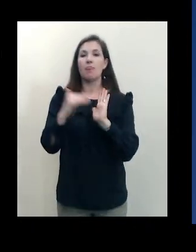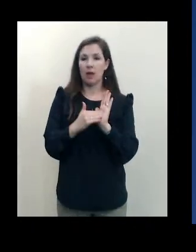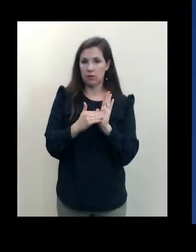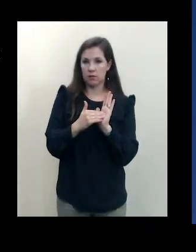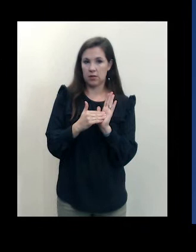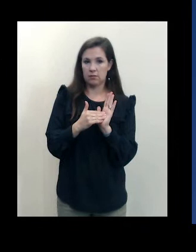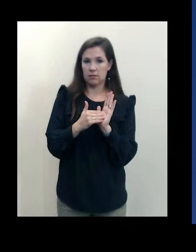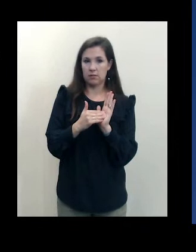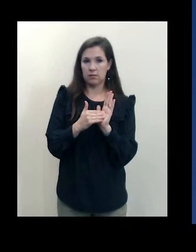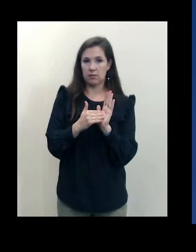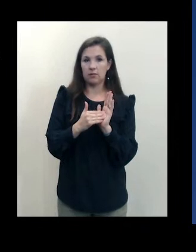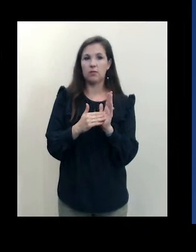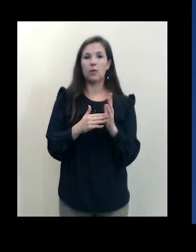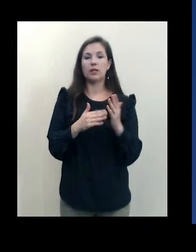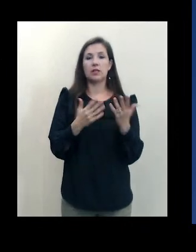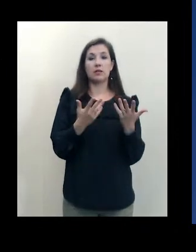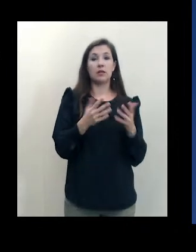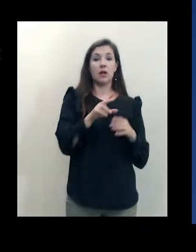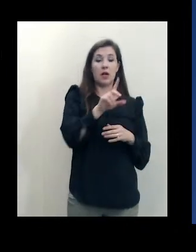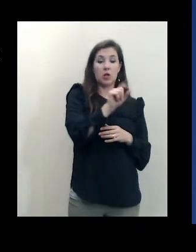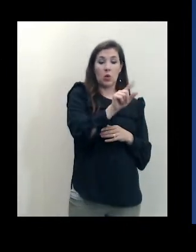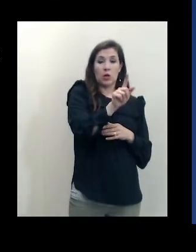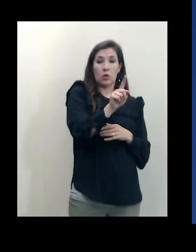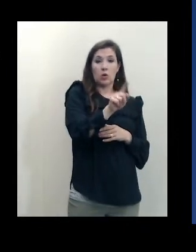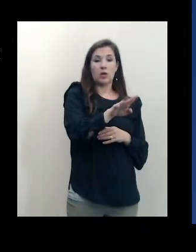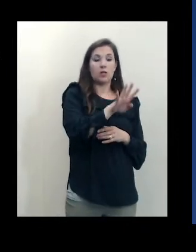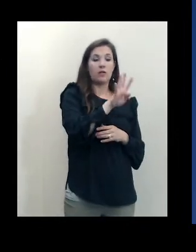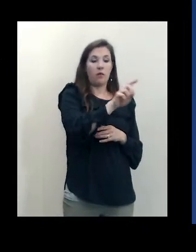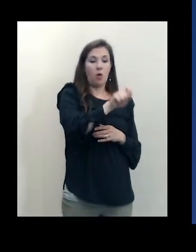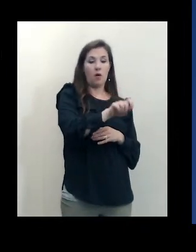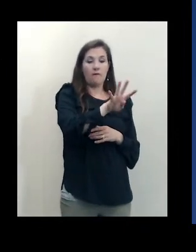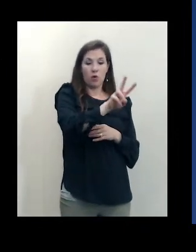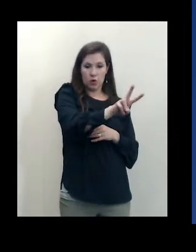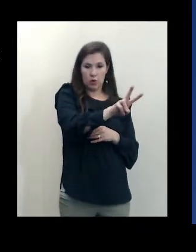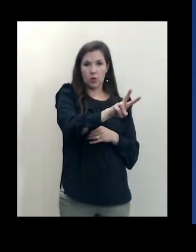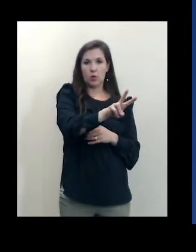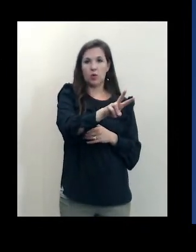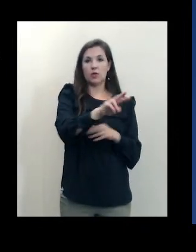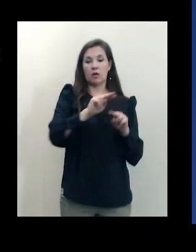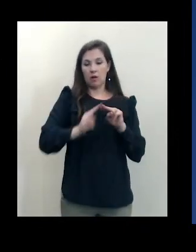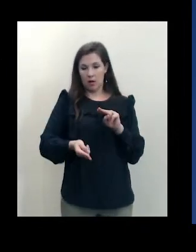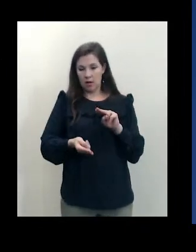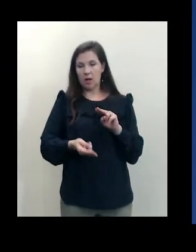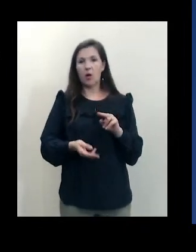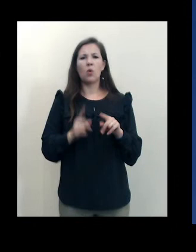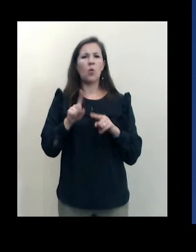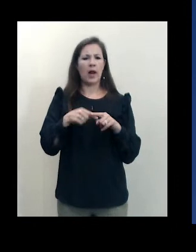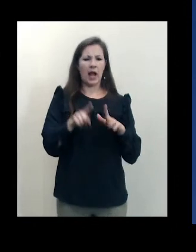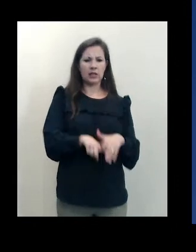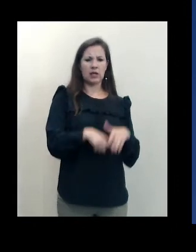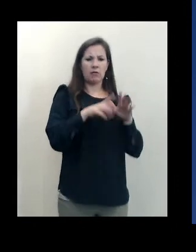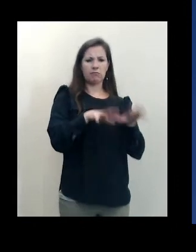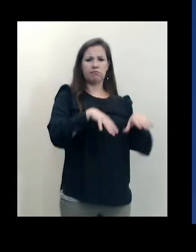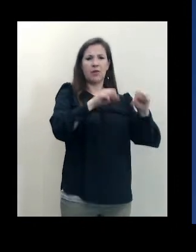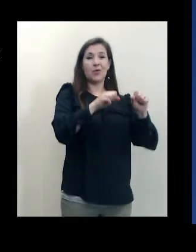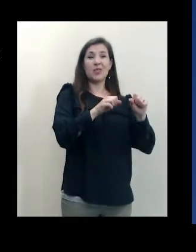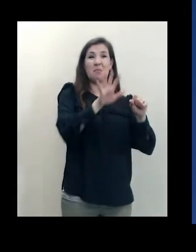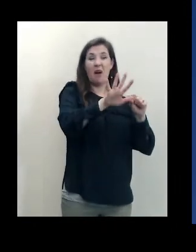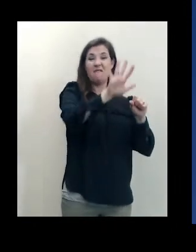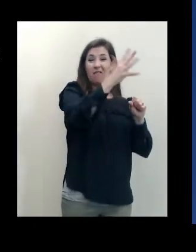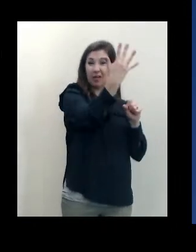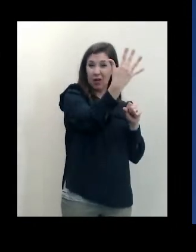is lower than $4.42 in 2021. And when I came into office, it was a little over $5. I think